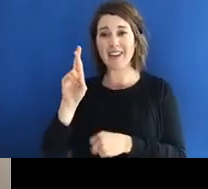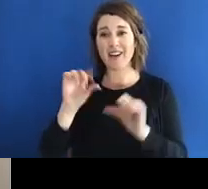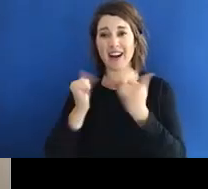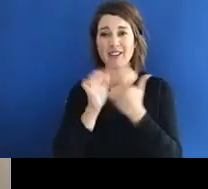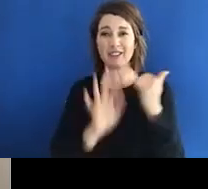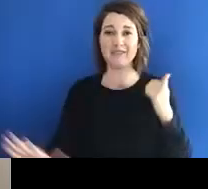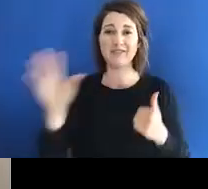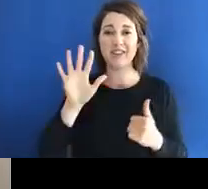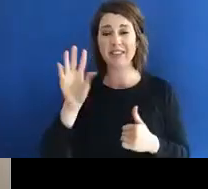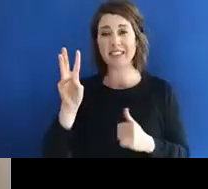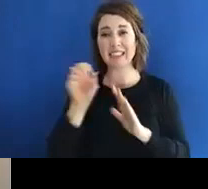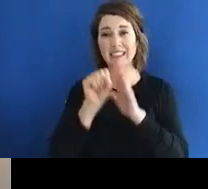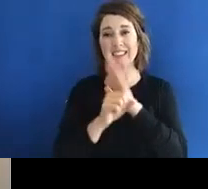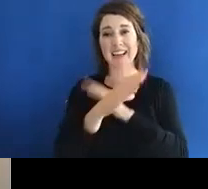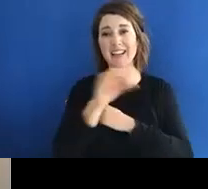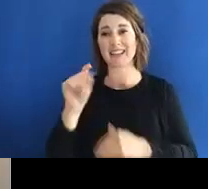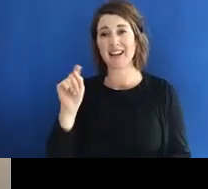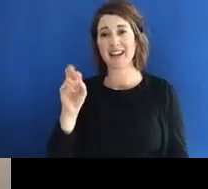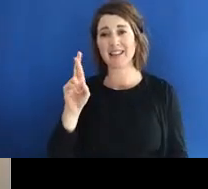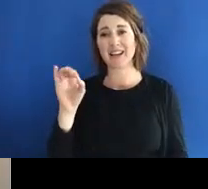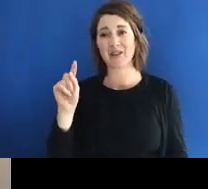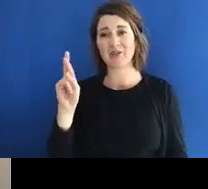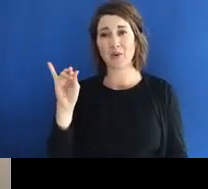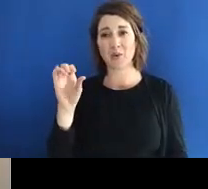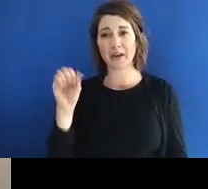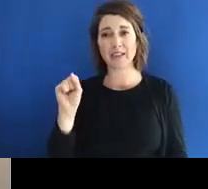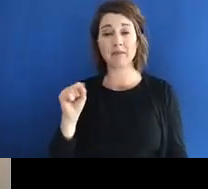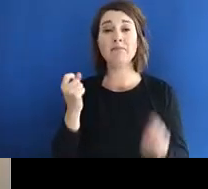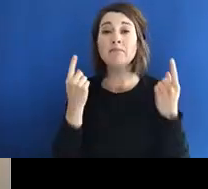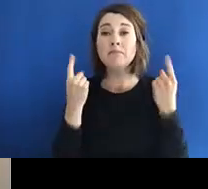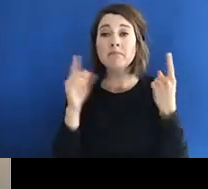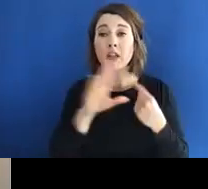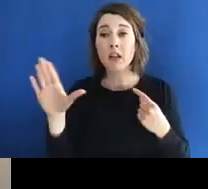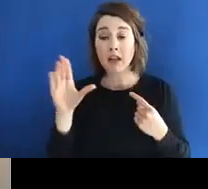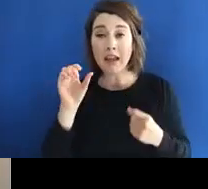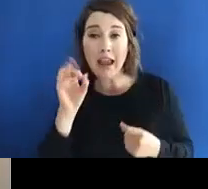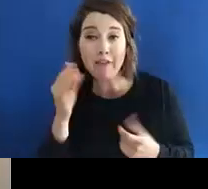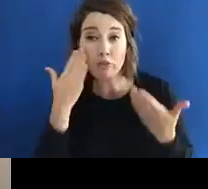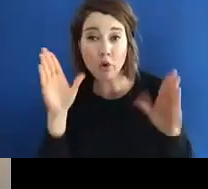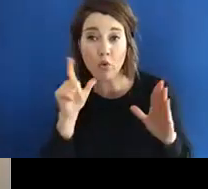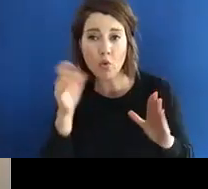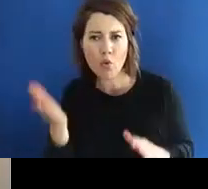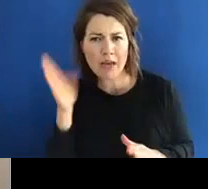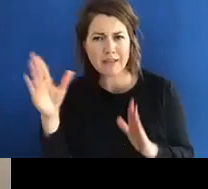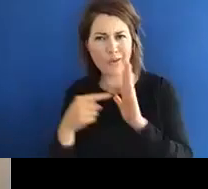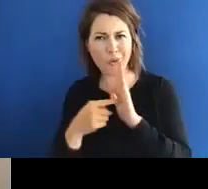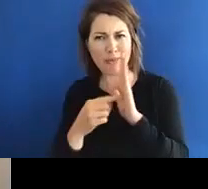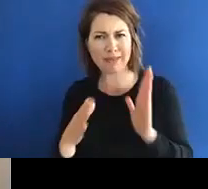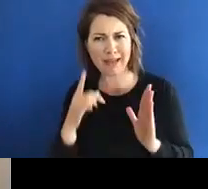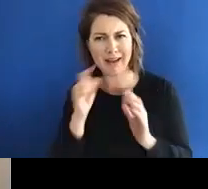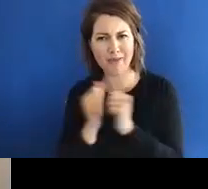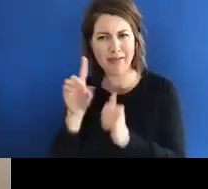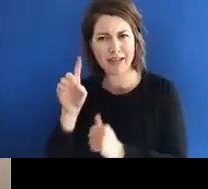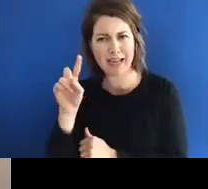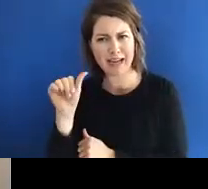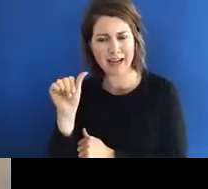and territories. If you don't know your data unit representative, I would encourage you to reach out to them with